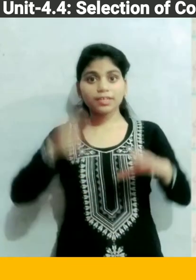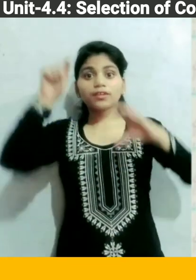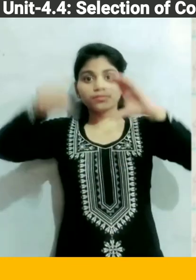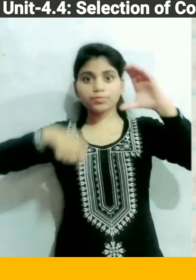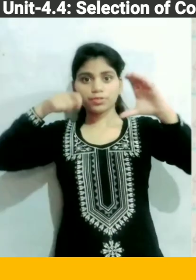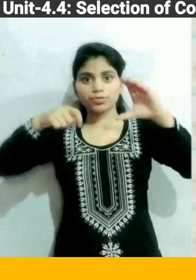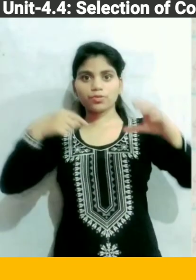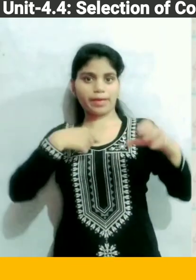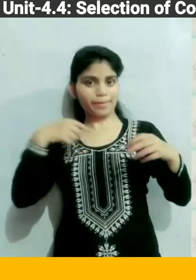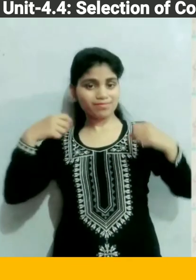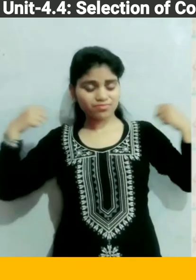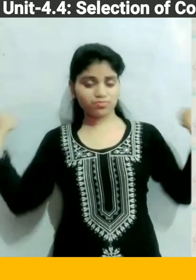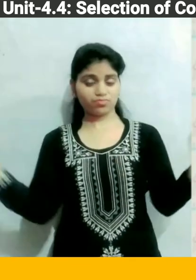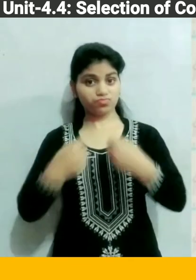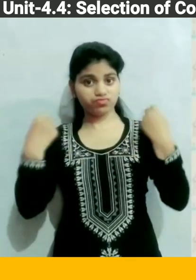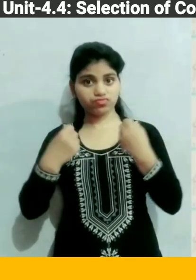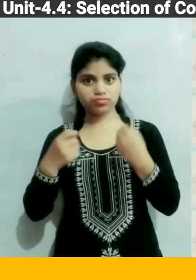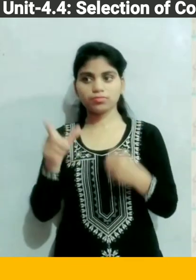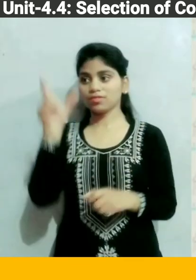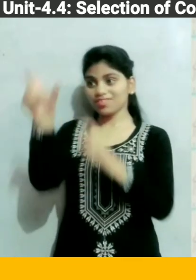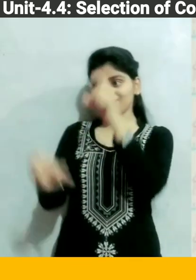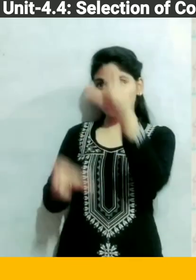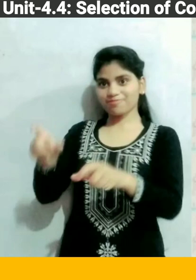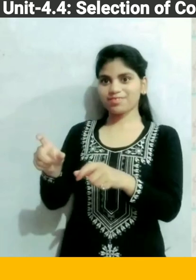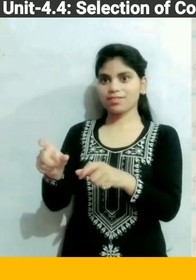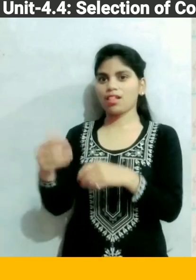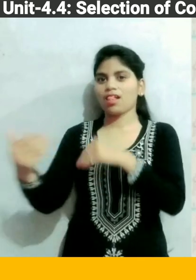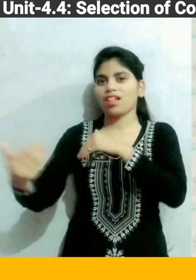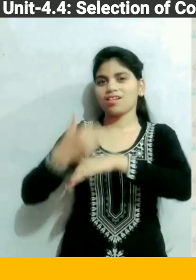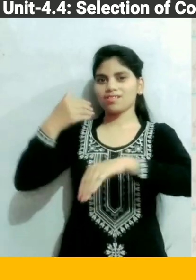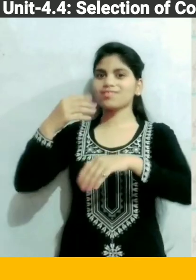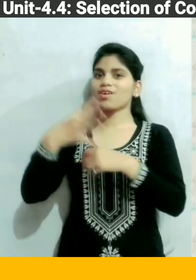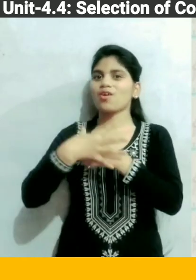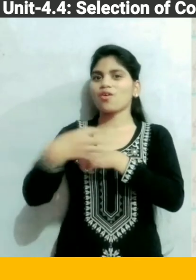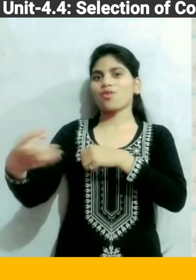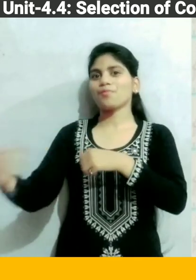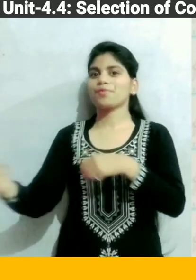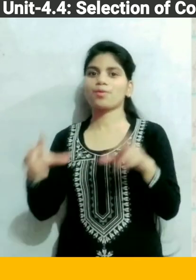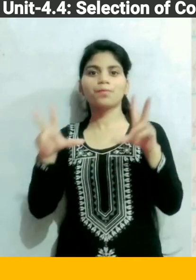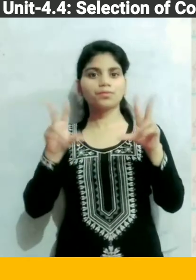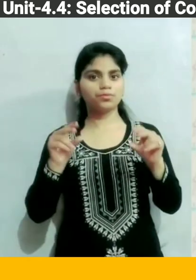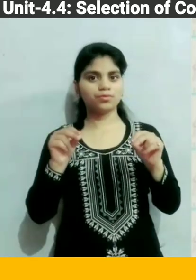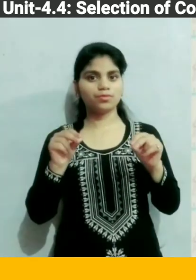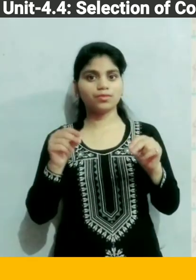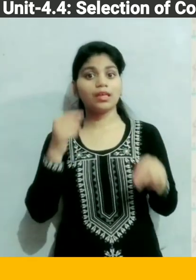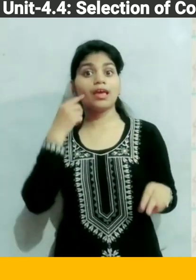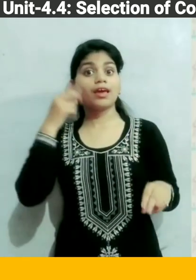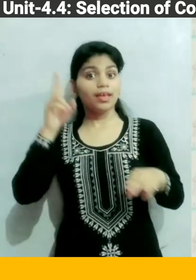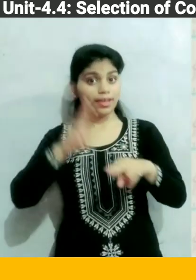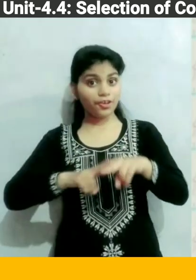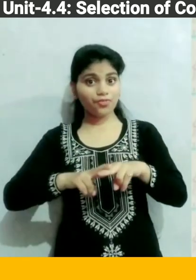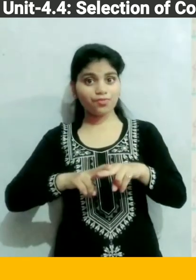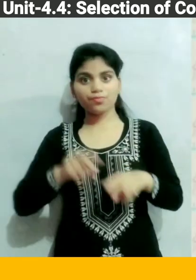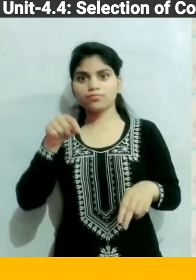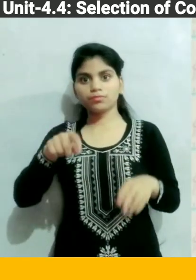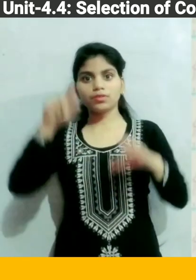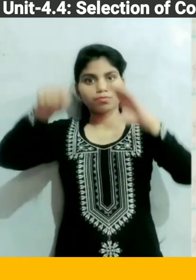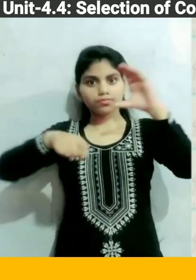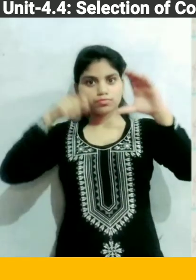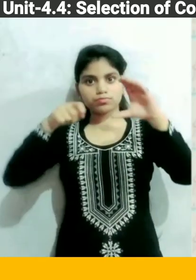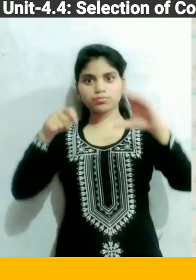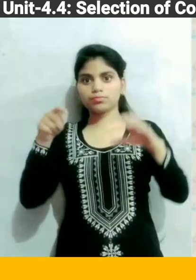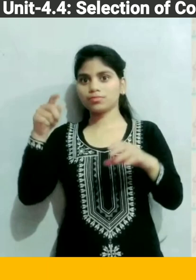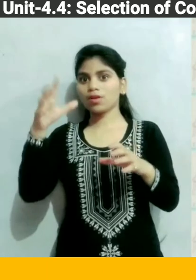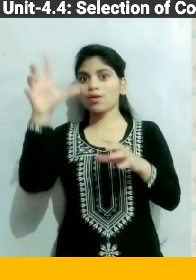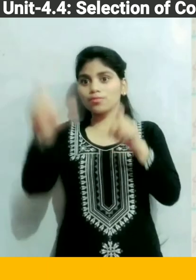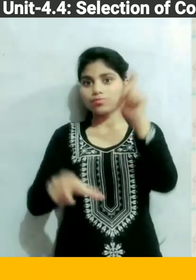Disclaimer: efforts have been made to not to infringe with any copyright. If so, it may be